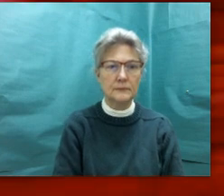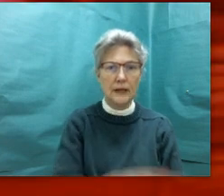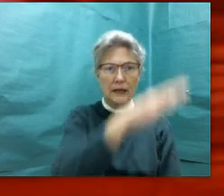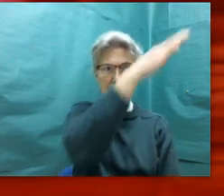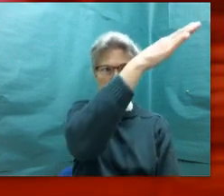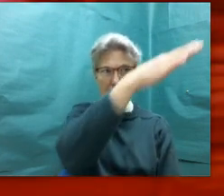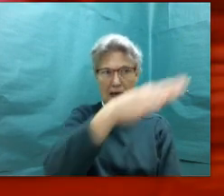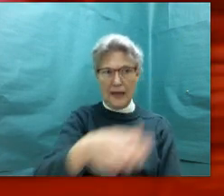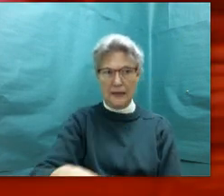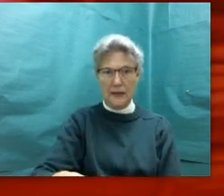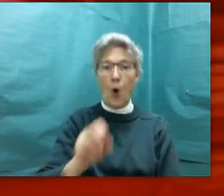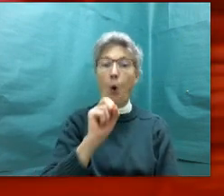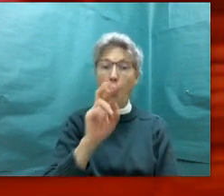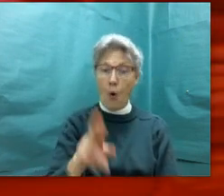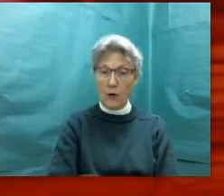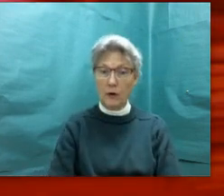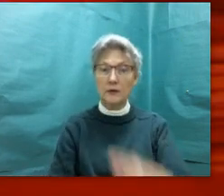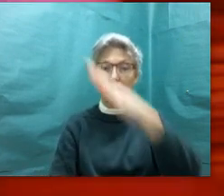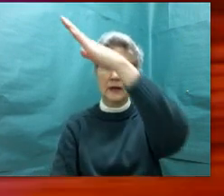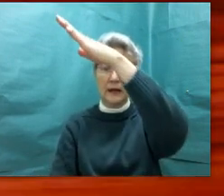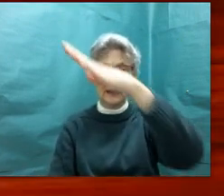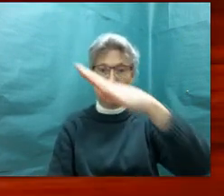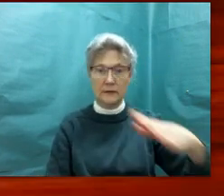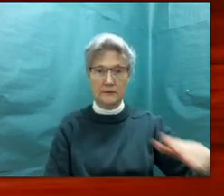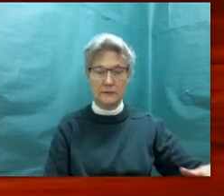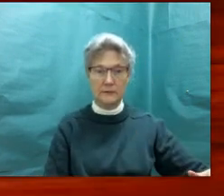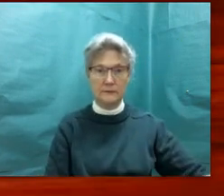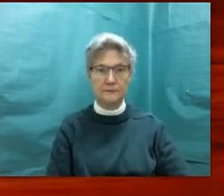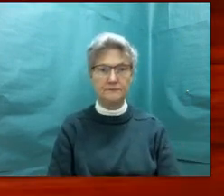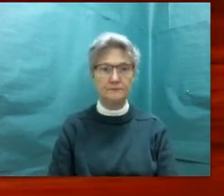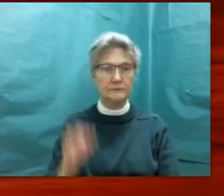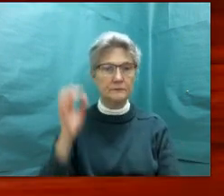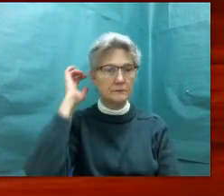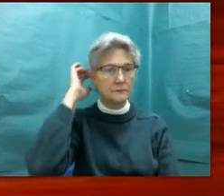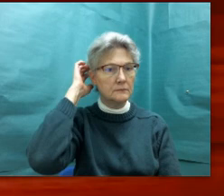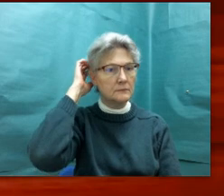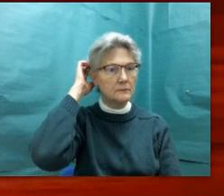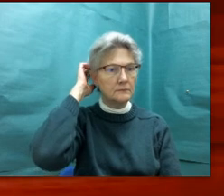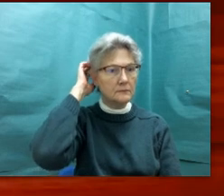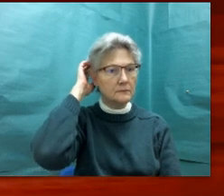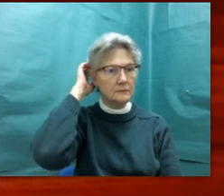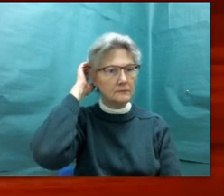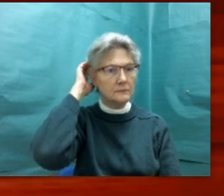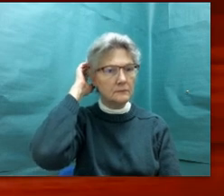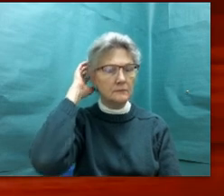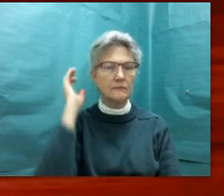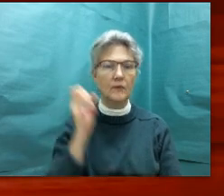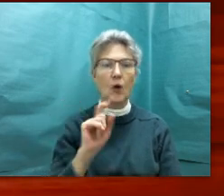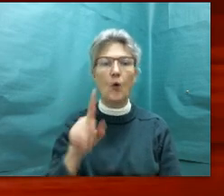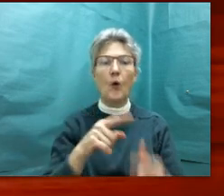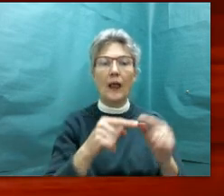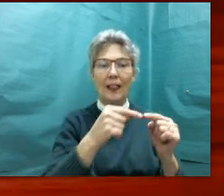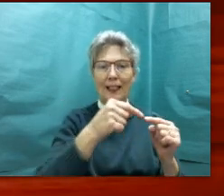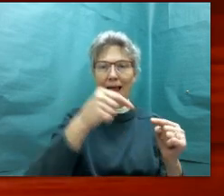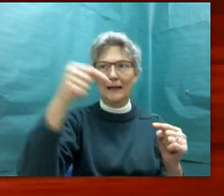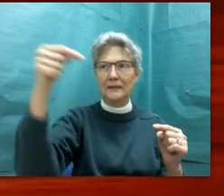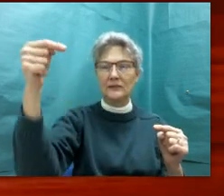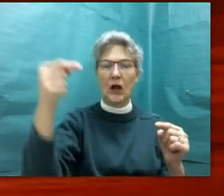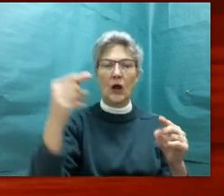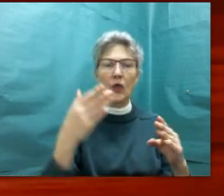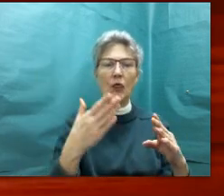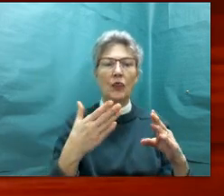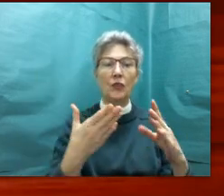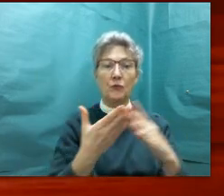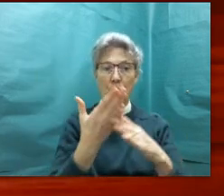It could go either way, right? So diagonal is when lines are through vertices